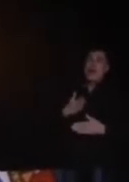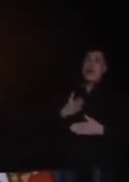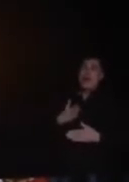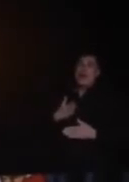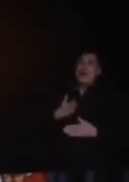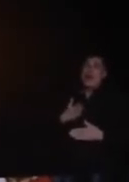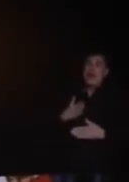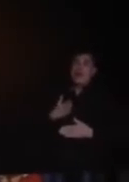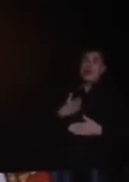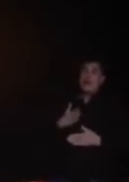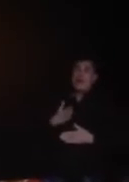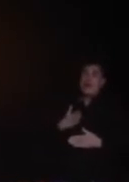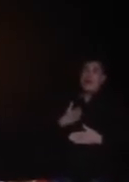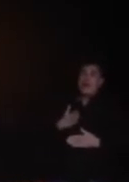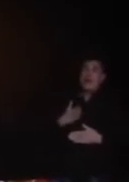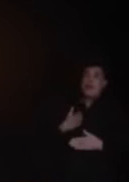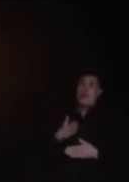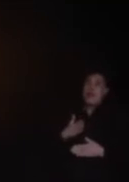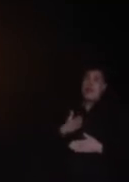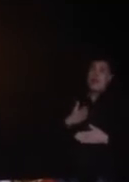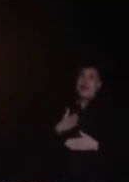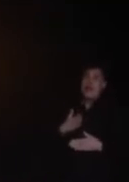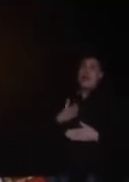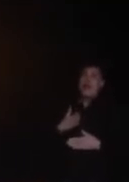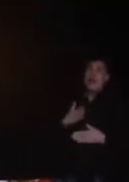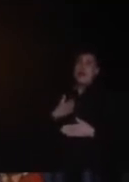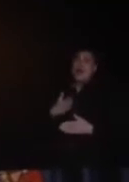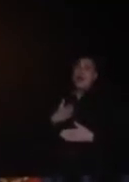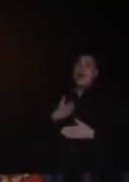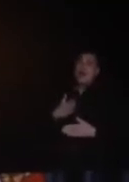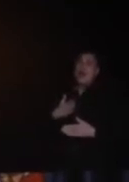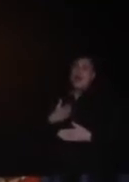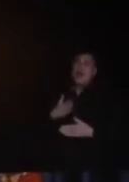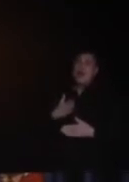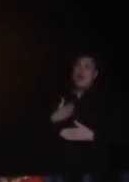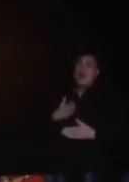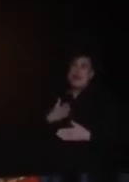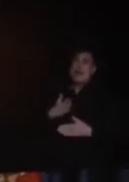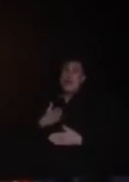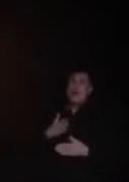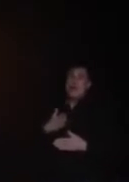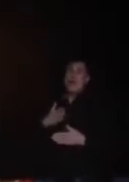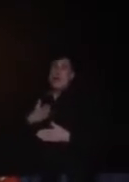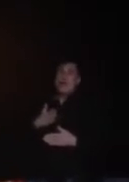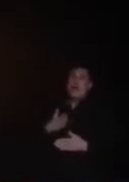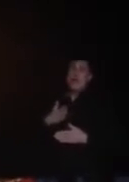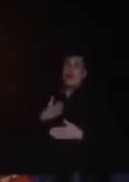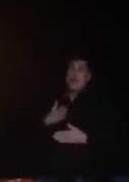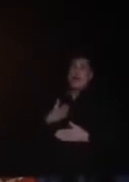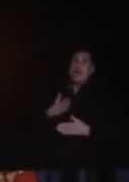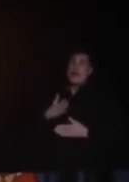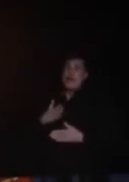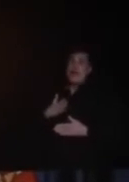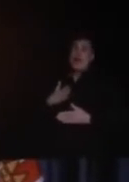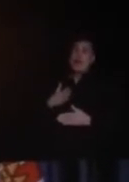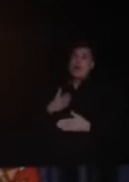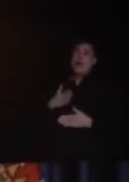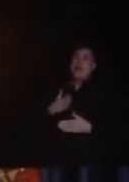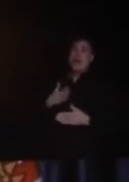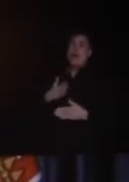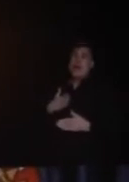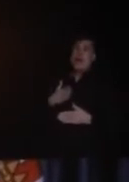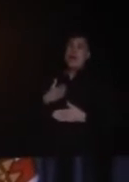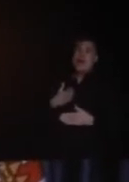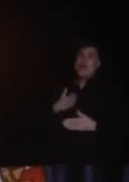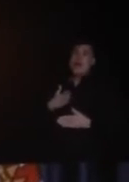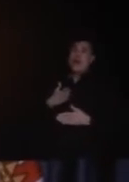with what happened to Uncle John because they know under the Criminal Code of Canada and through the various provincial fucking